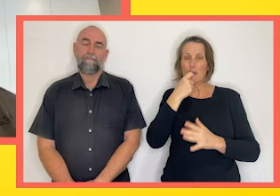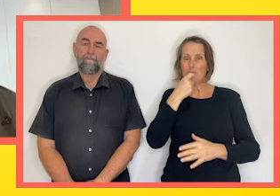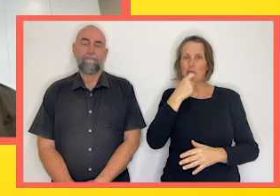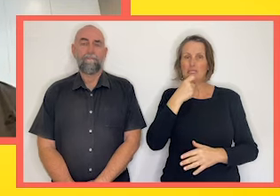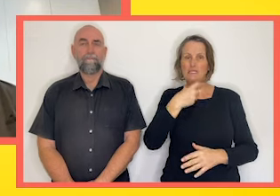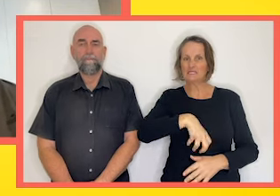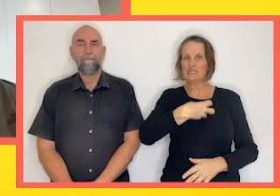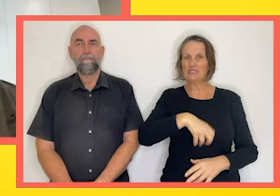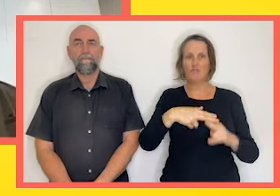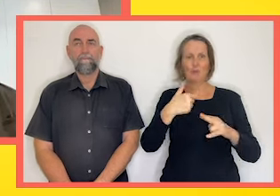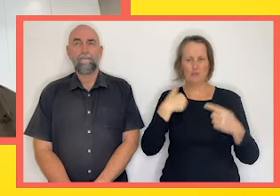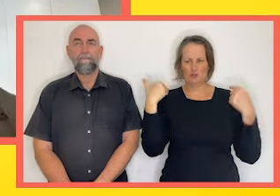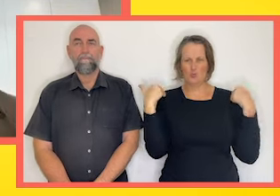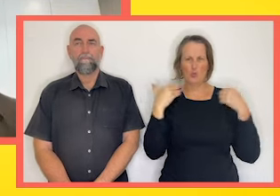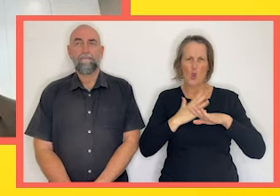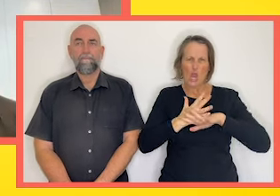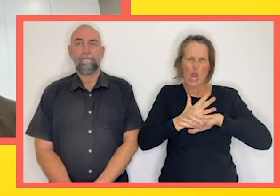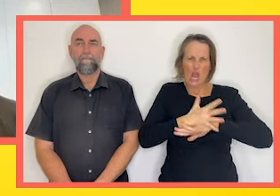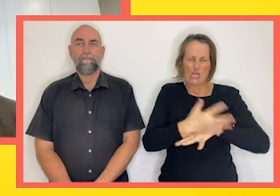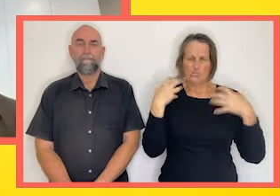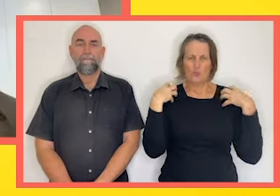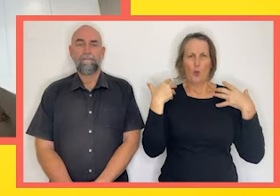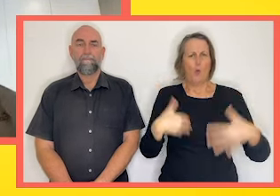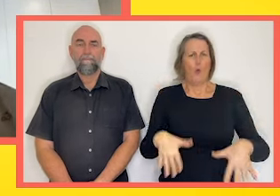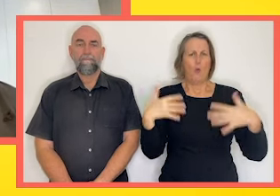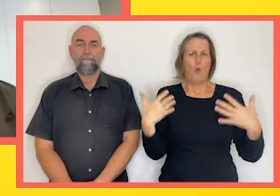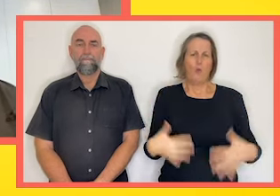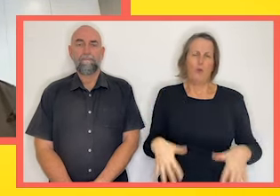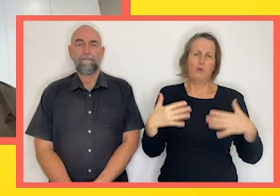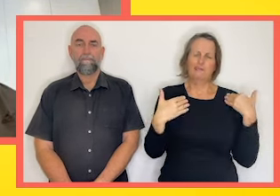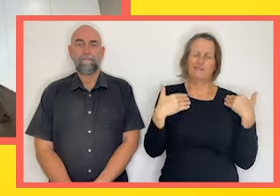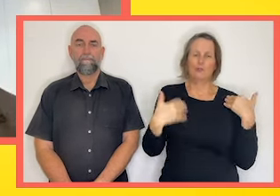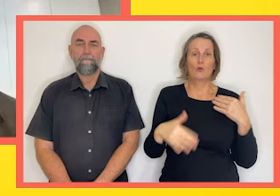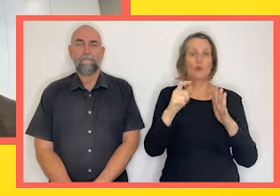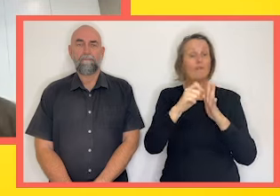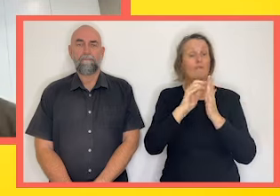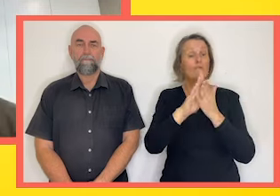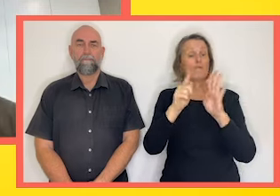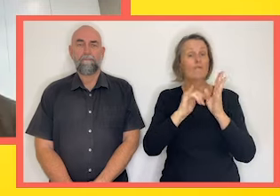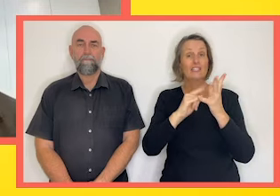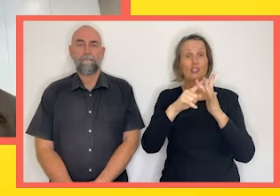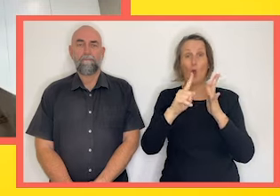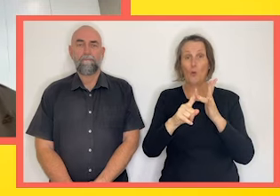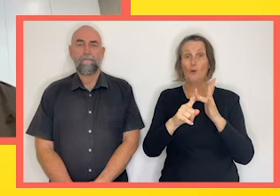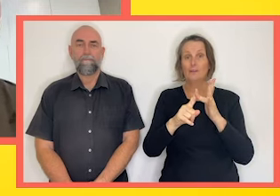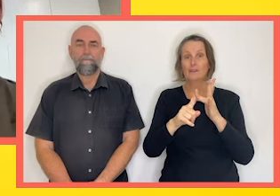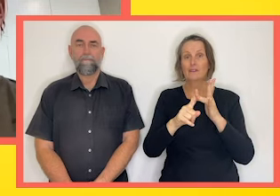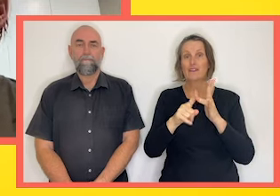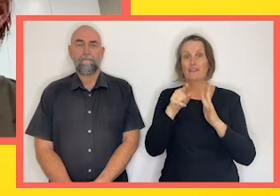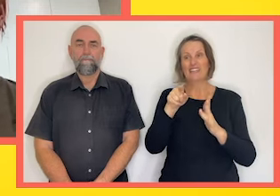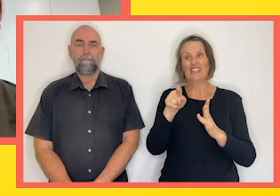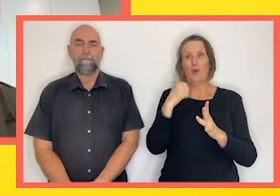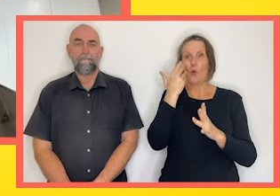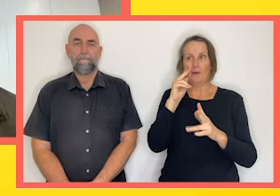go into overtime by the end of the week. And the physio down at VIS, Andrew Cameron, he's my best mate by about